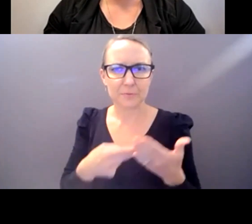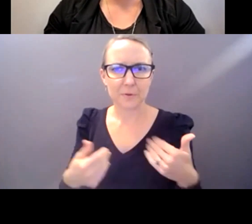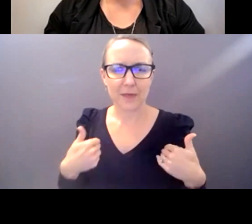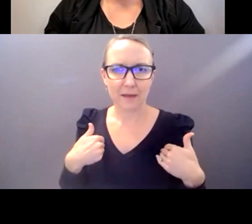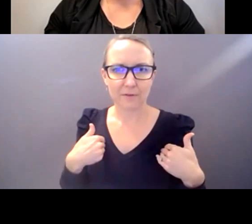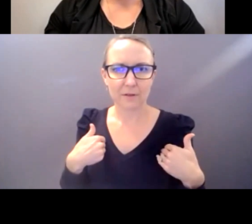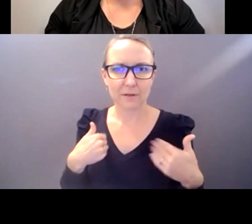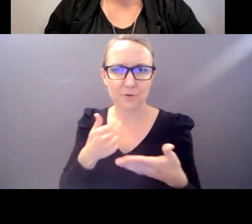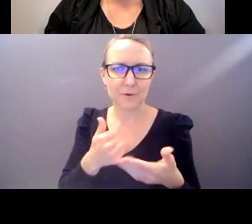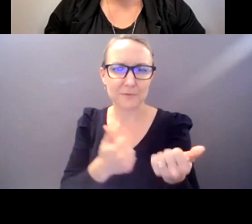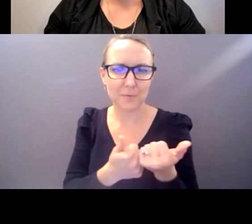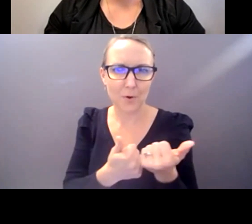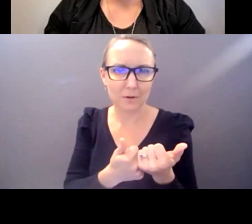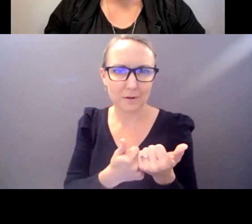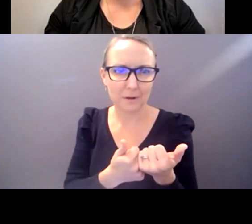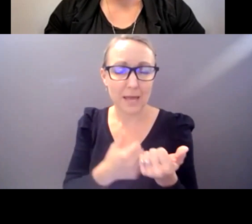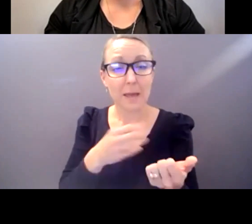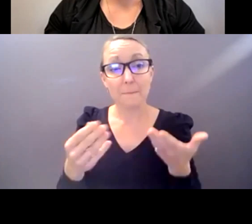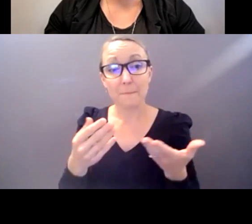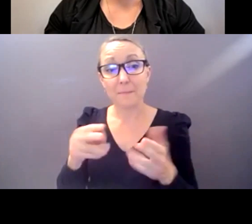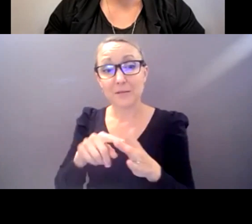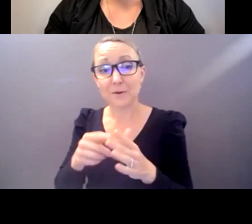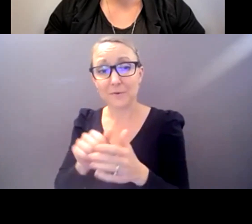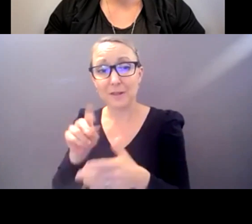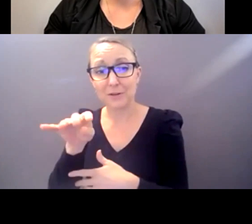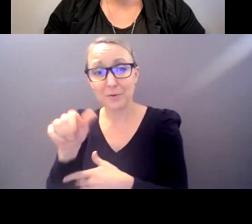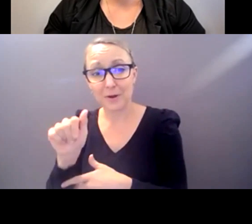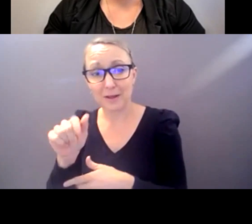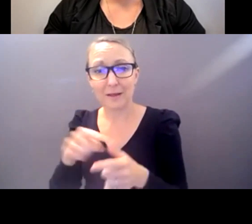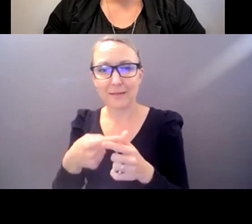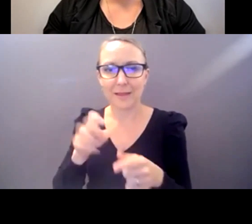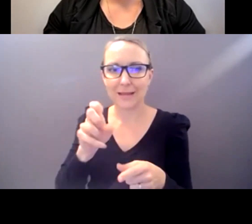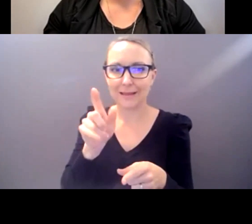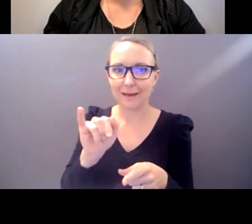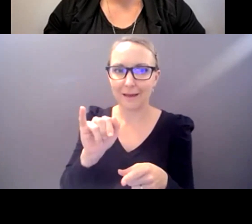support that? And maybe we can start with Victoria and then jump back to you, Eli.